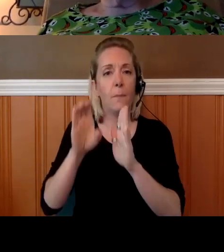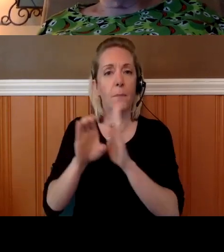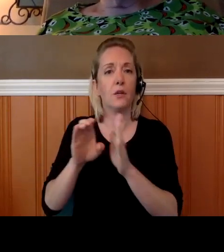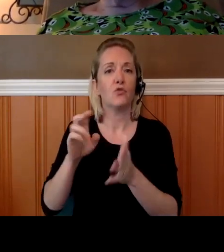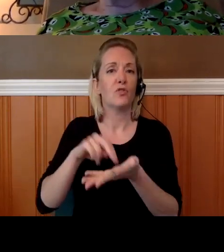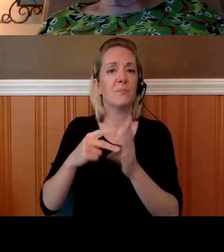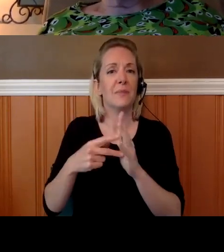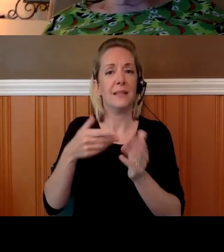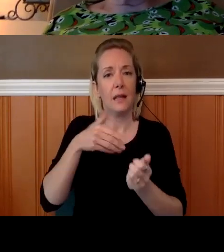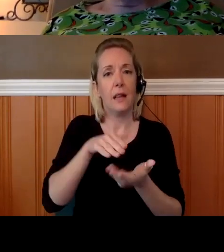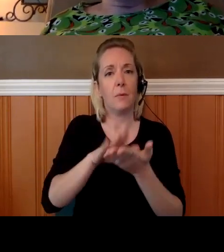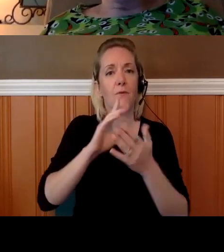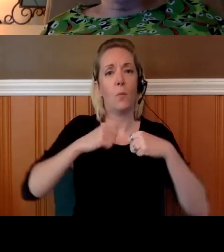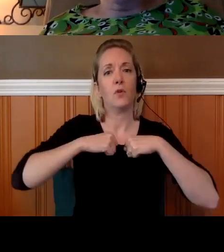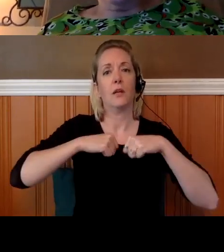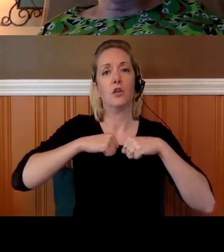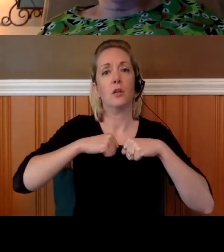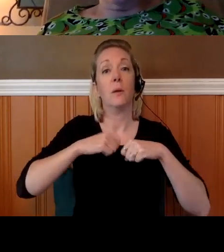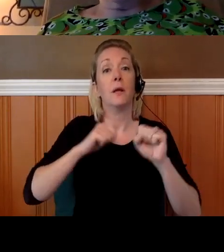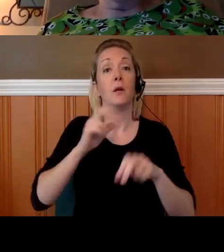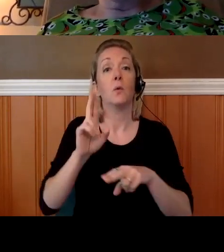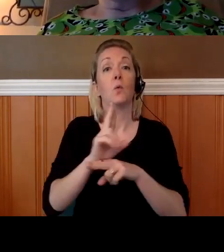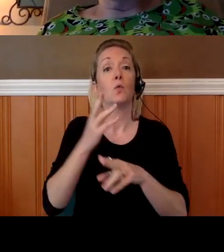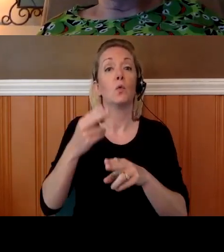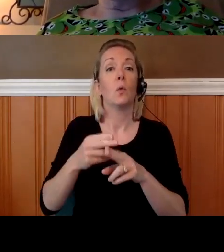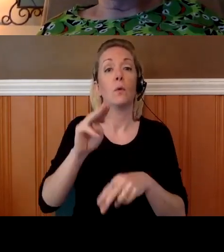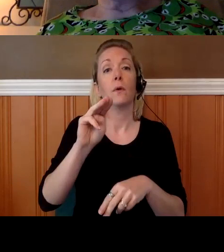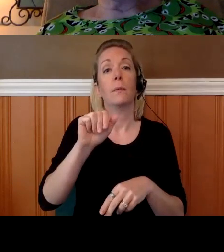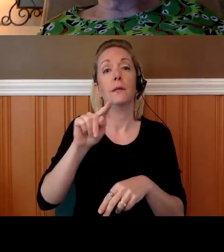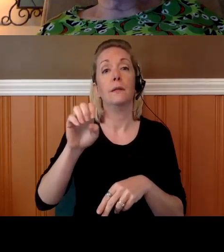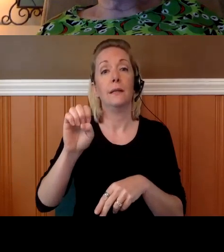mine laminated, but I use matte lamination now.